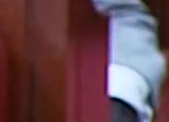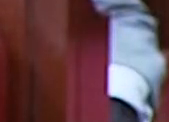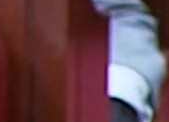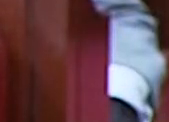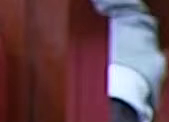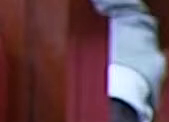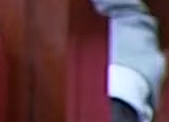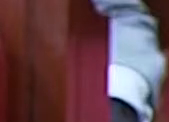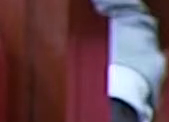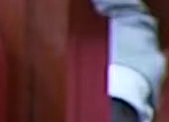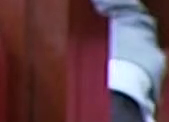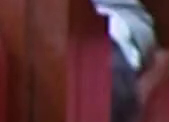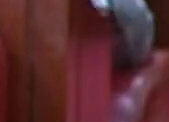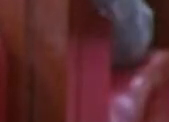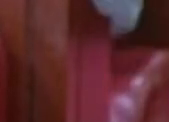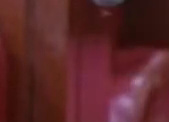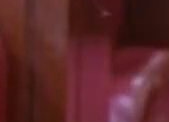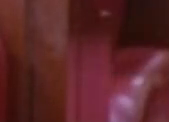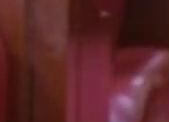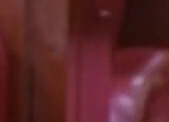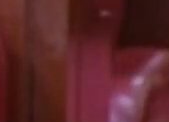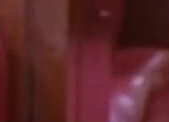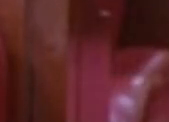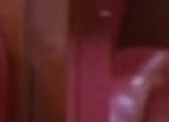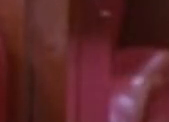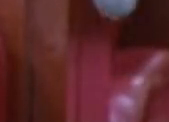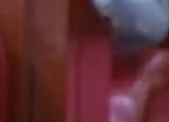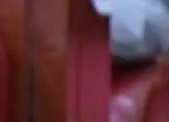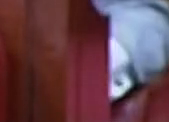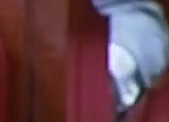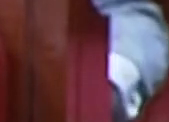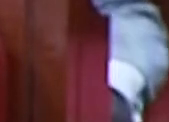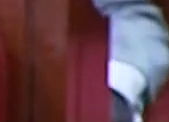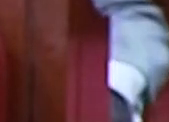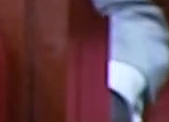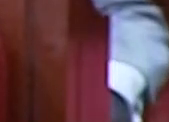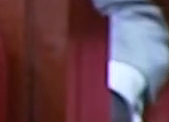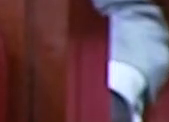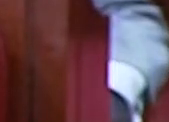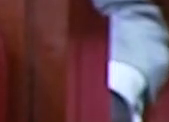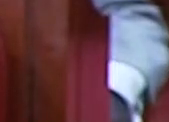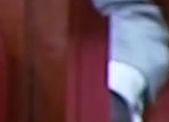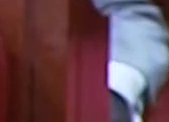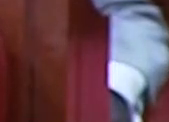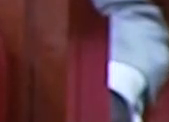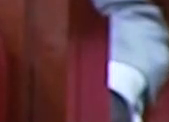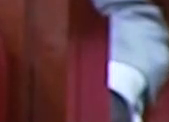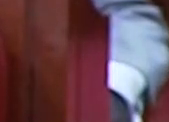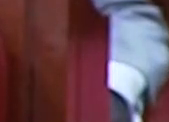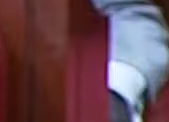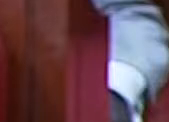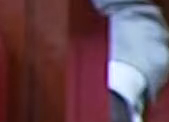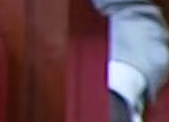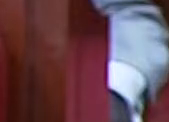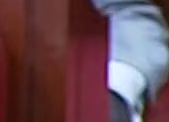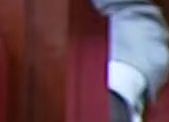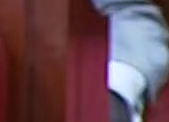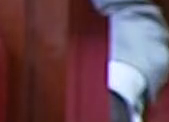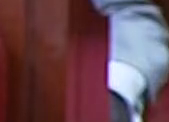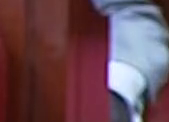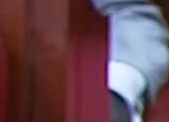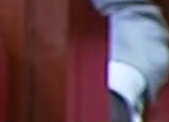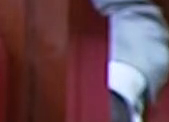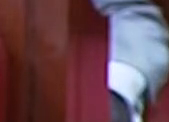employer and really supported the family for the last benefit and last end of Honorable Speaker. They really thought that when I